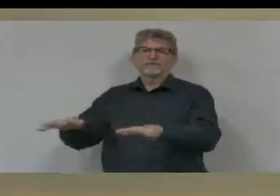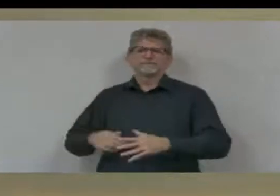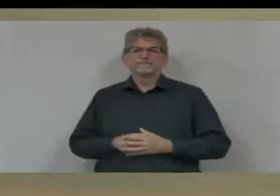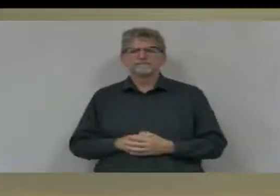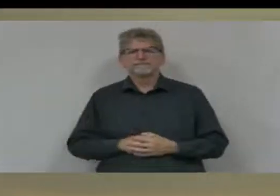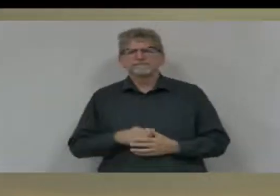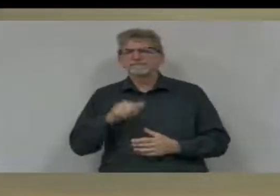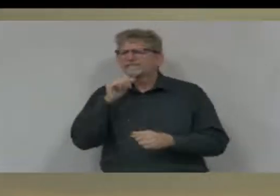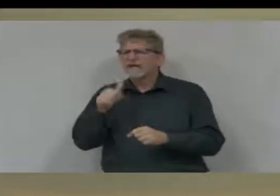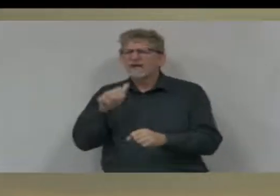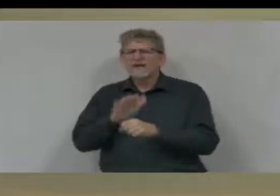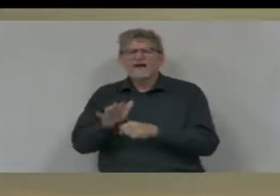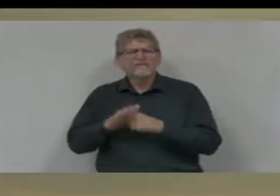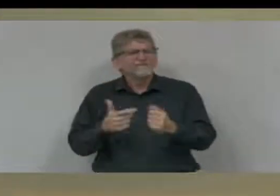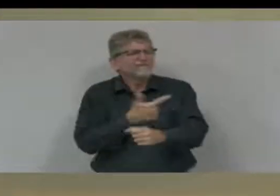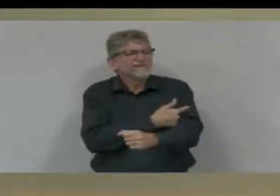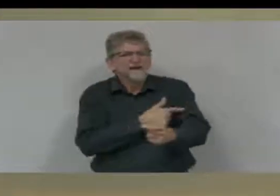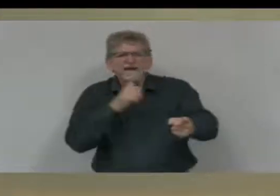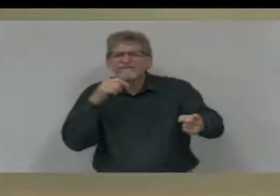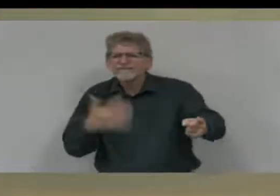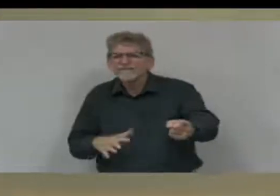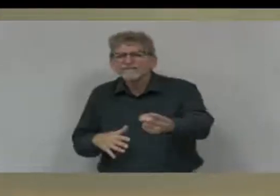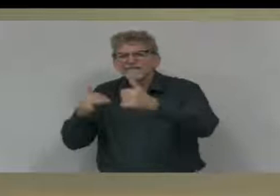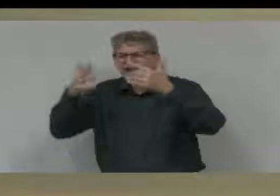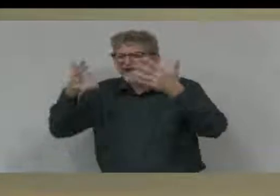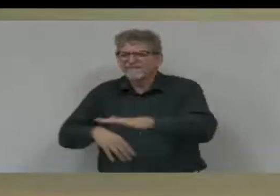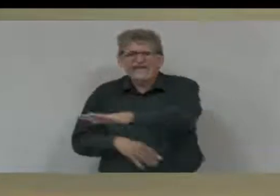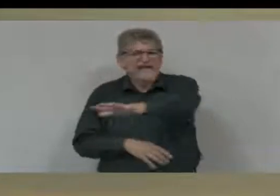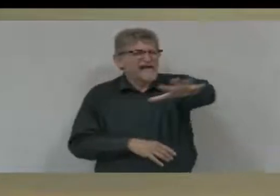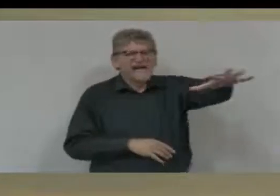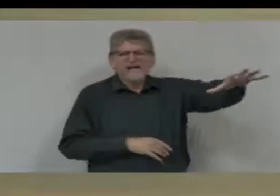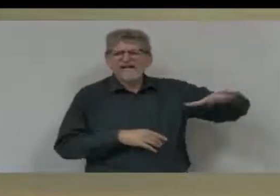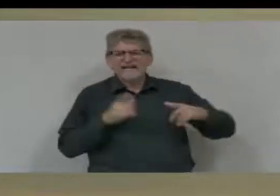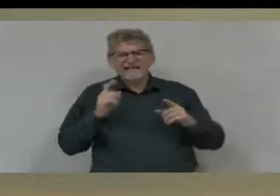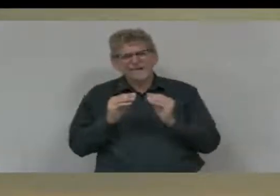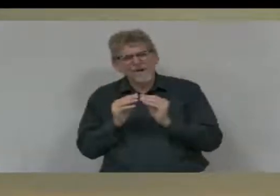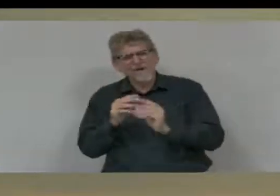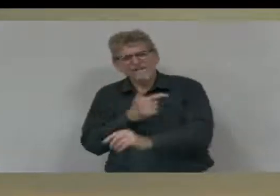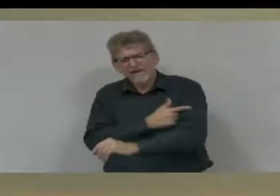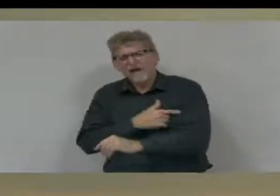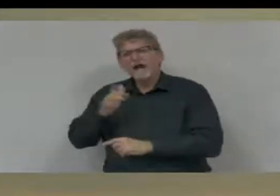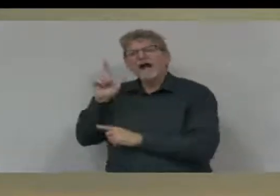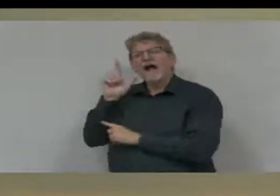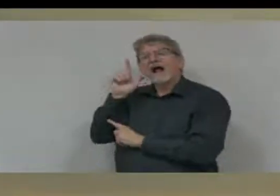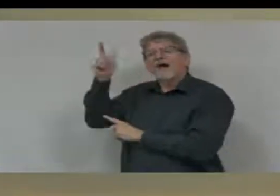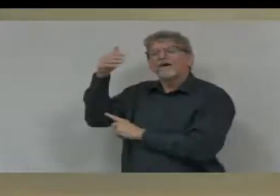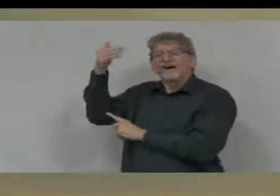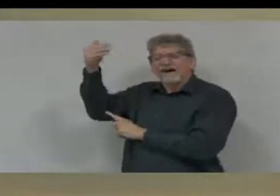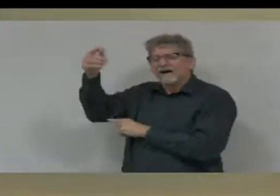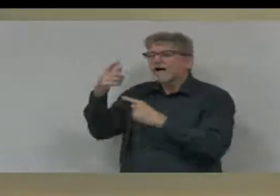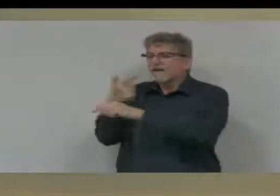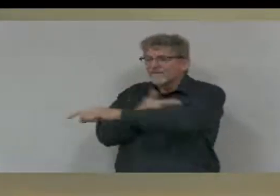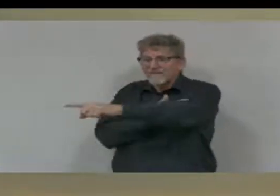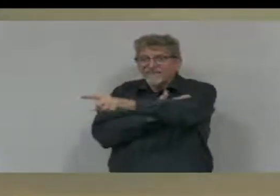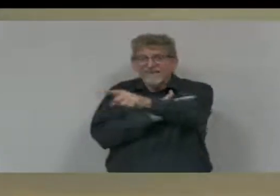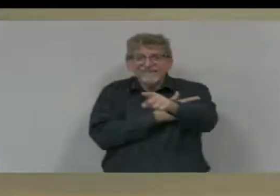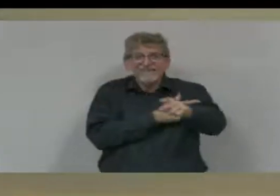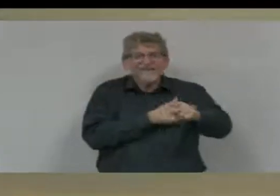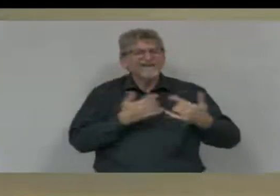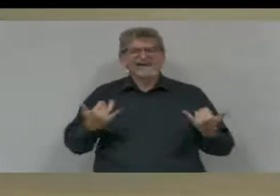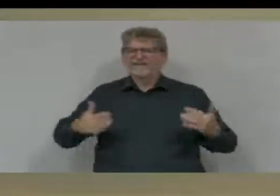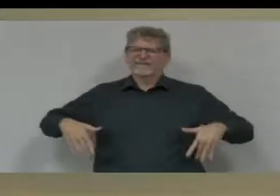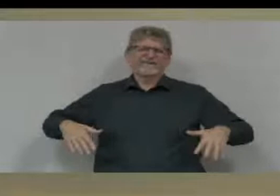yet, and there will be a day when we will have enough people vaccinated, but we're not there yet. So we need to continue all of these